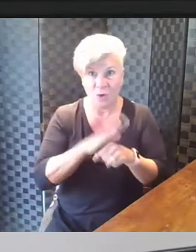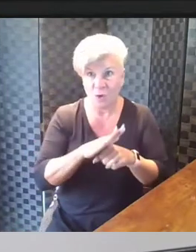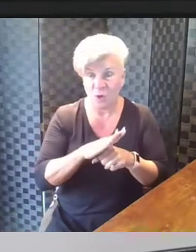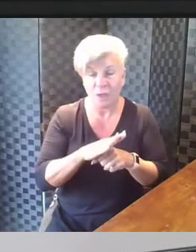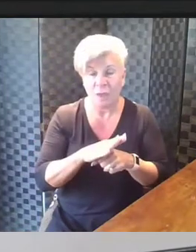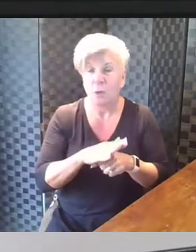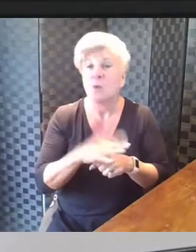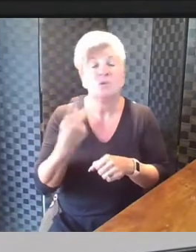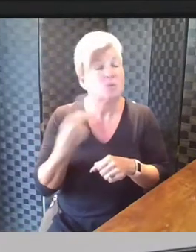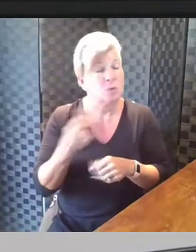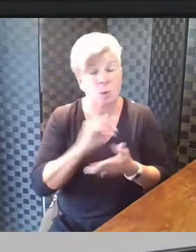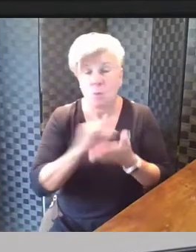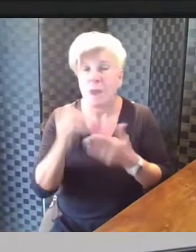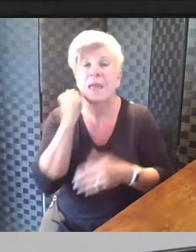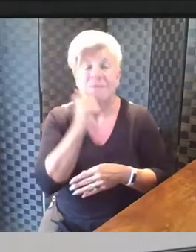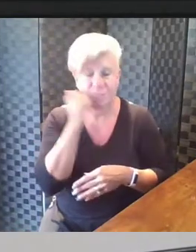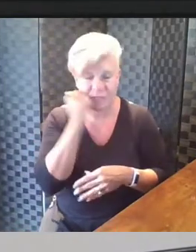journal every day.